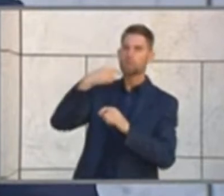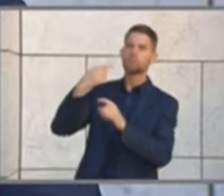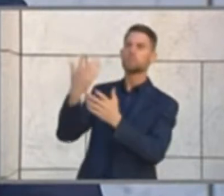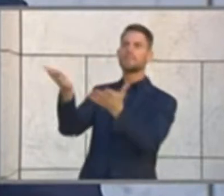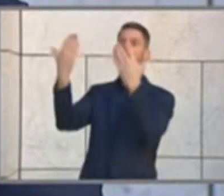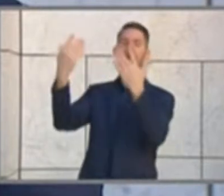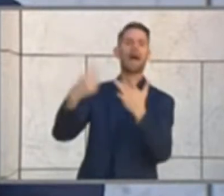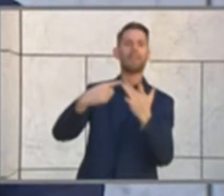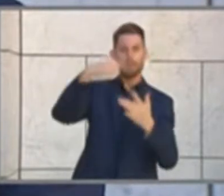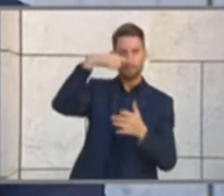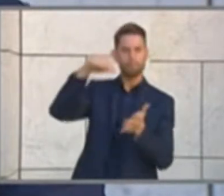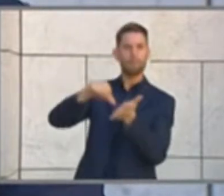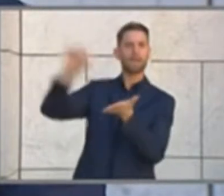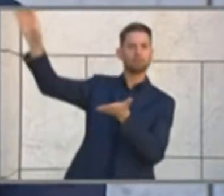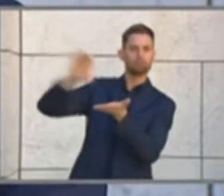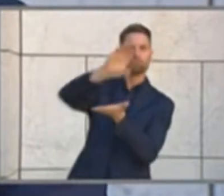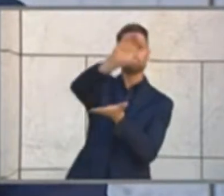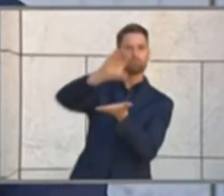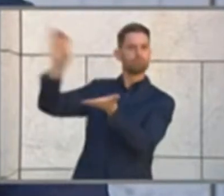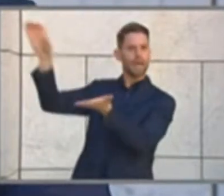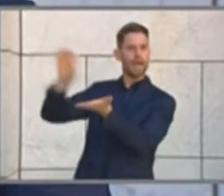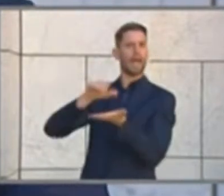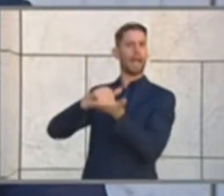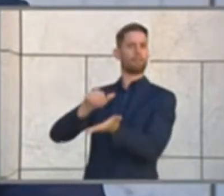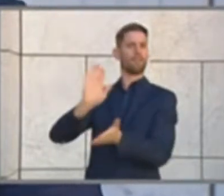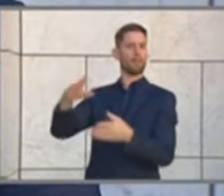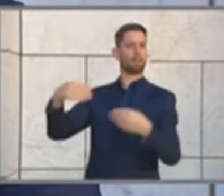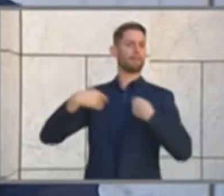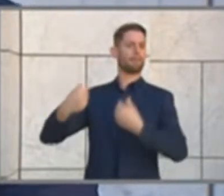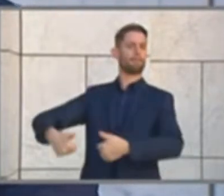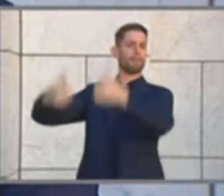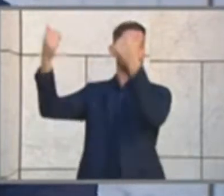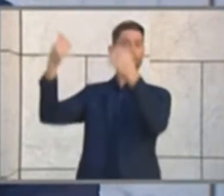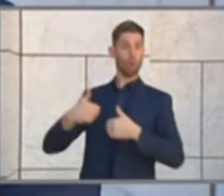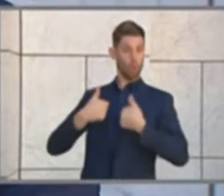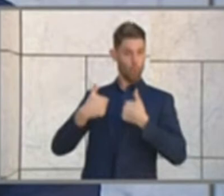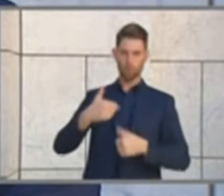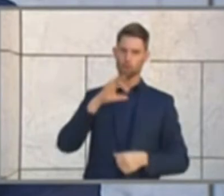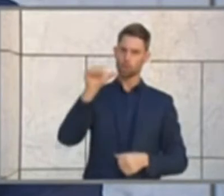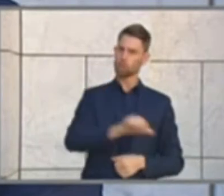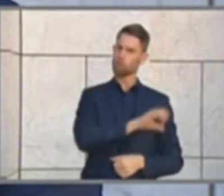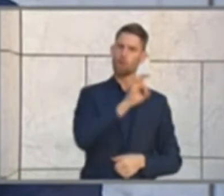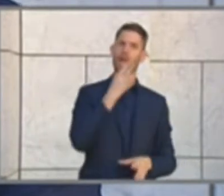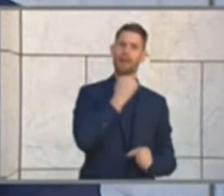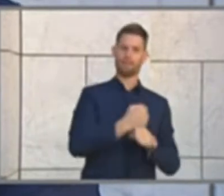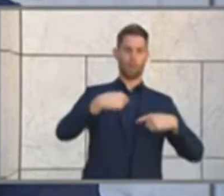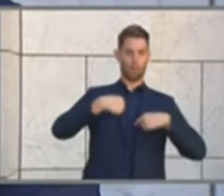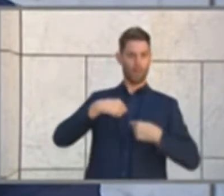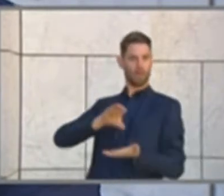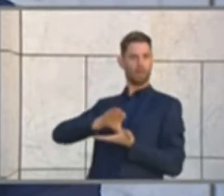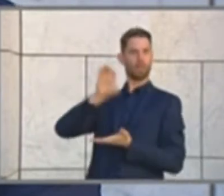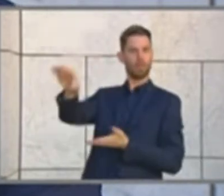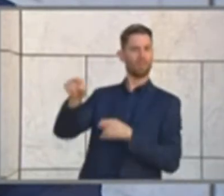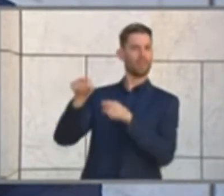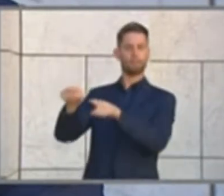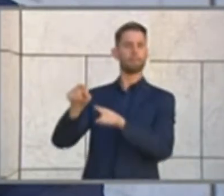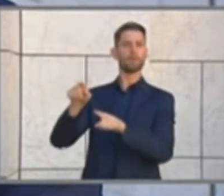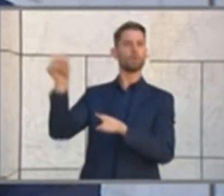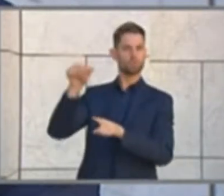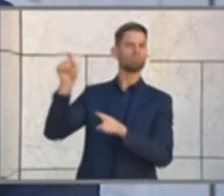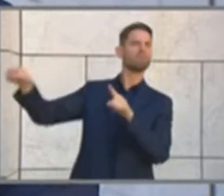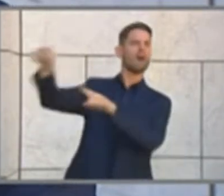process, Treasurer, and we welcome that. We want a competitive aviation market here in